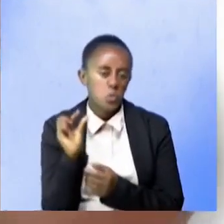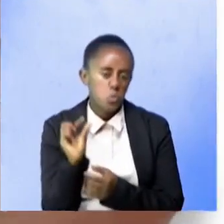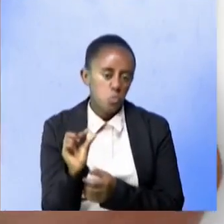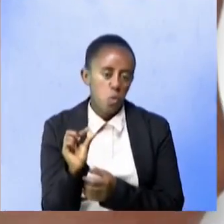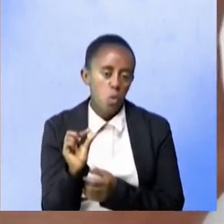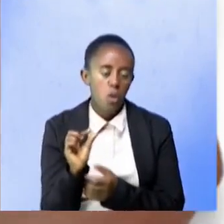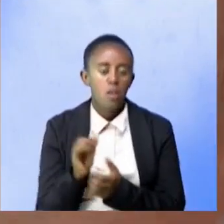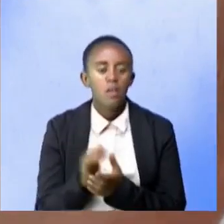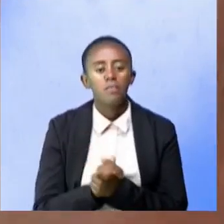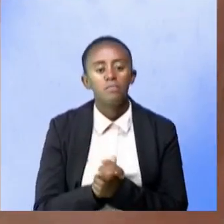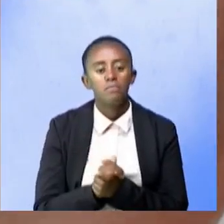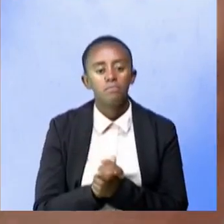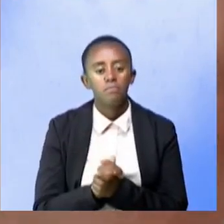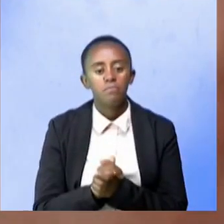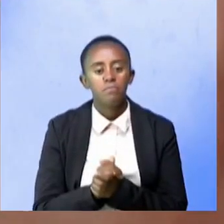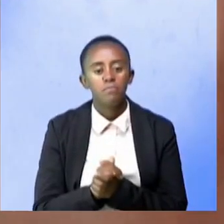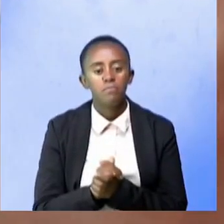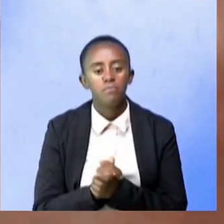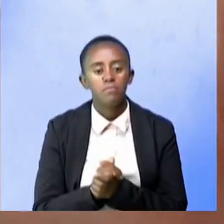small